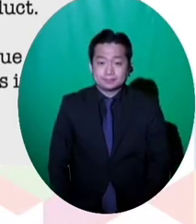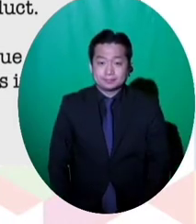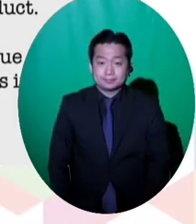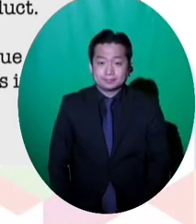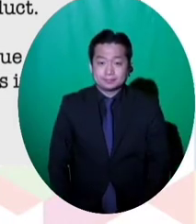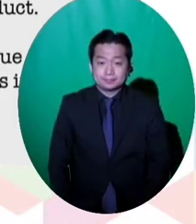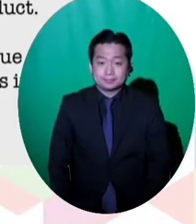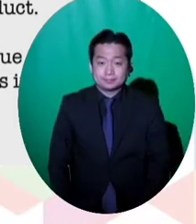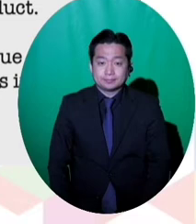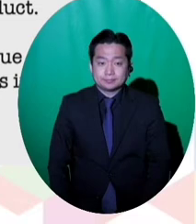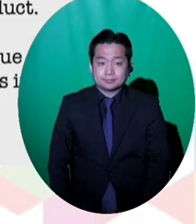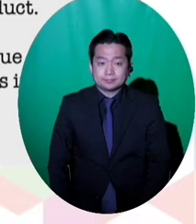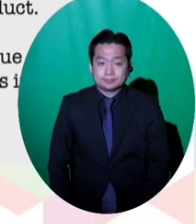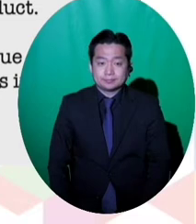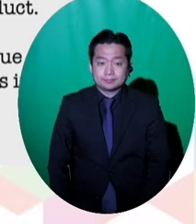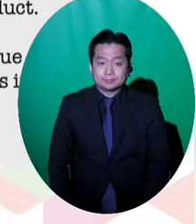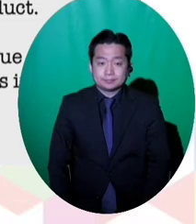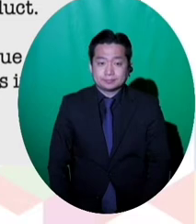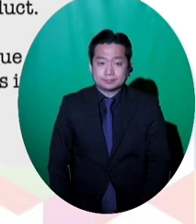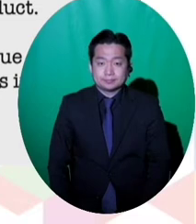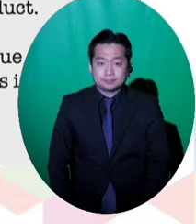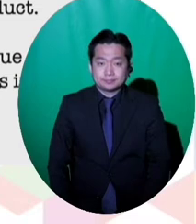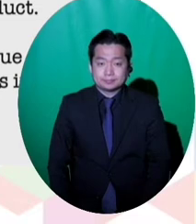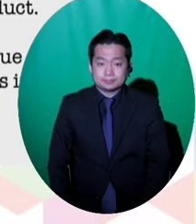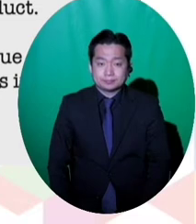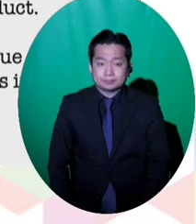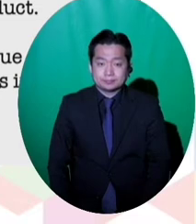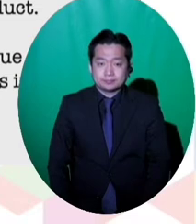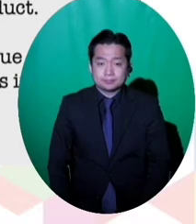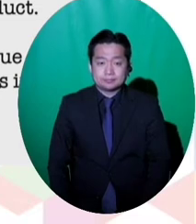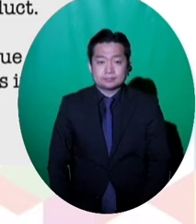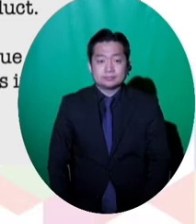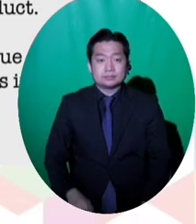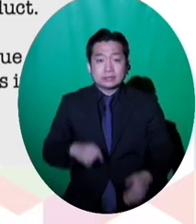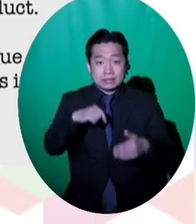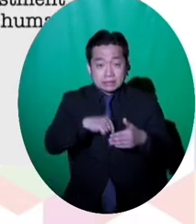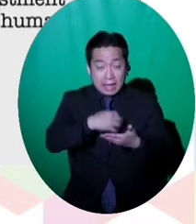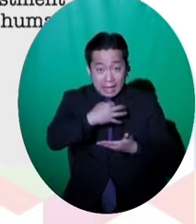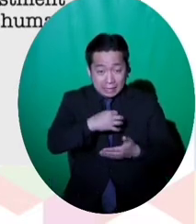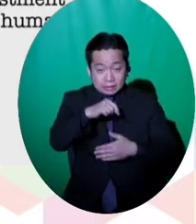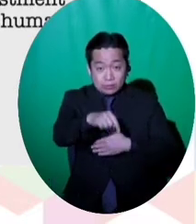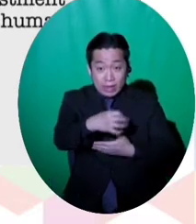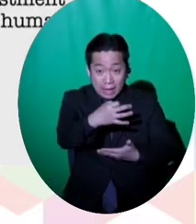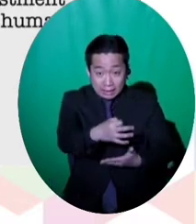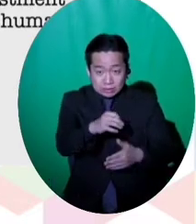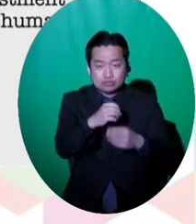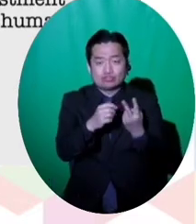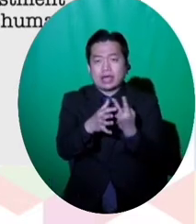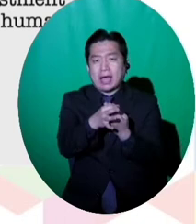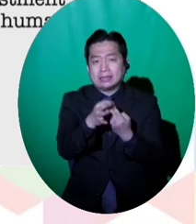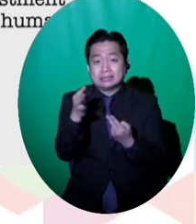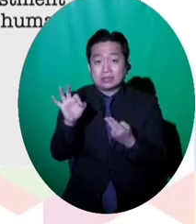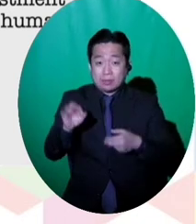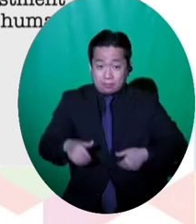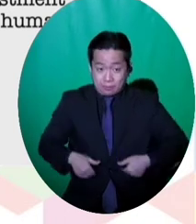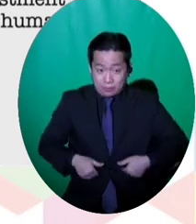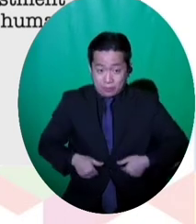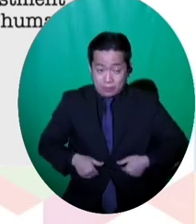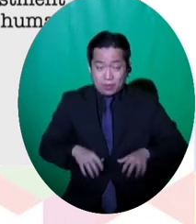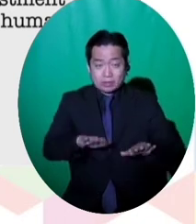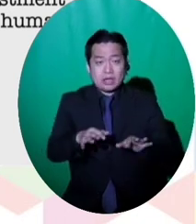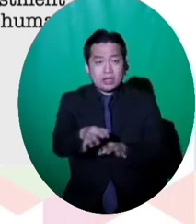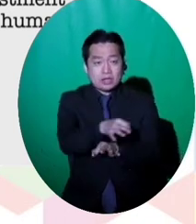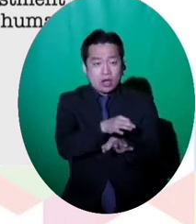human capabilities in an ecologically sustainable process of economic growth.